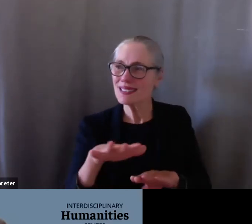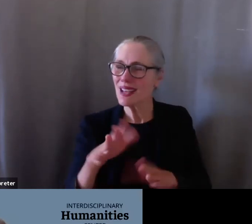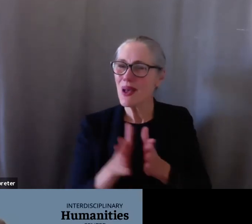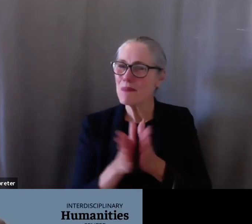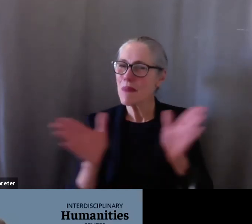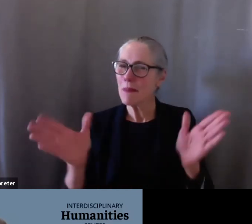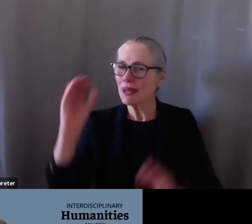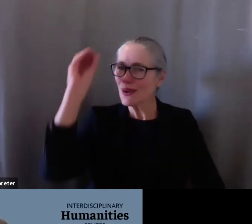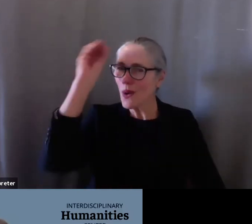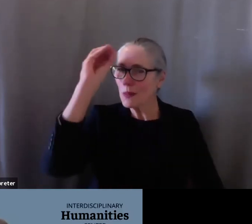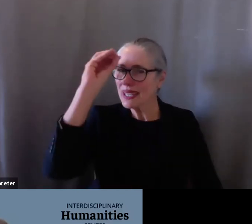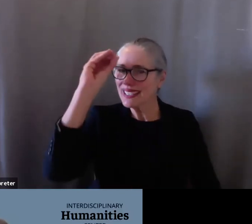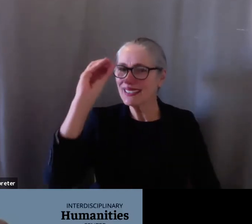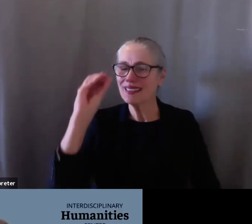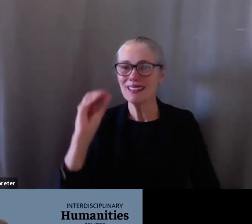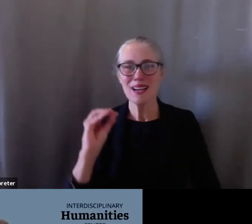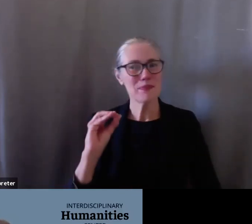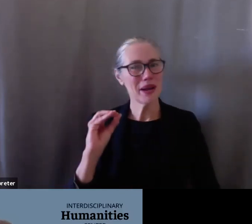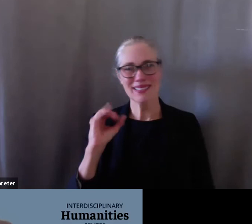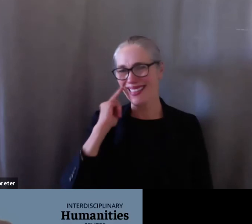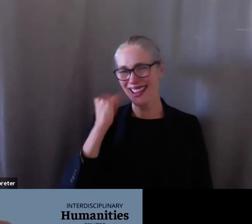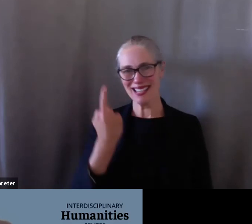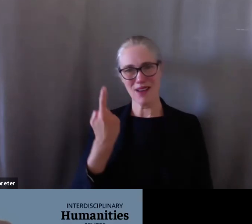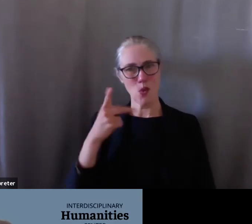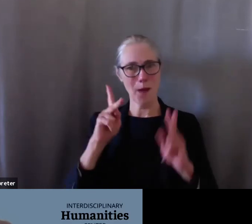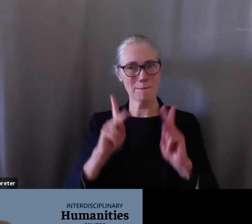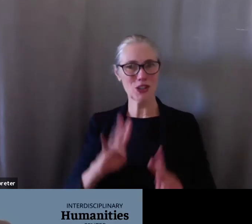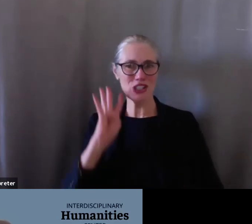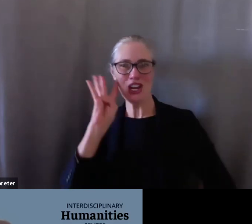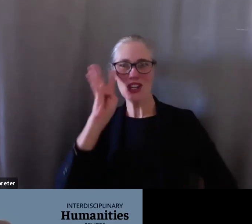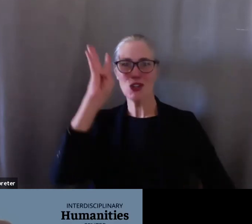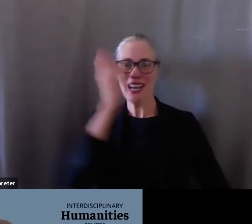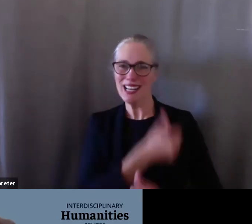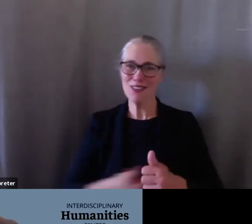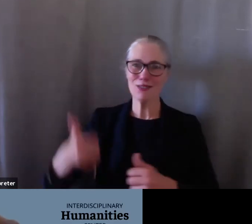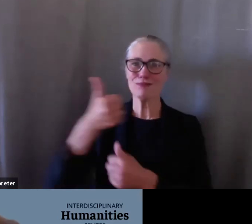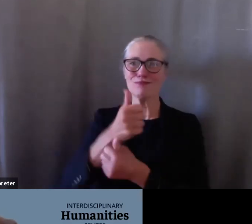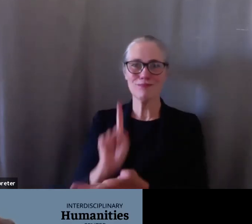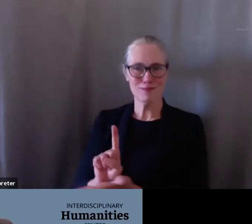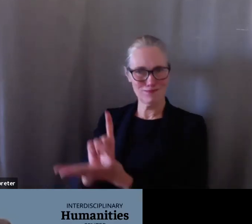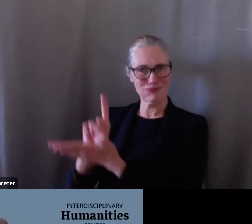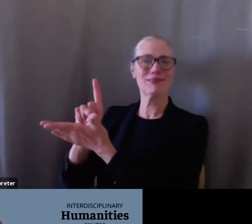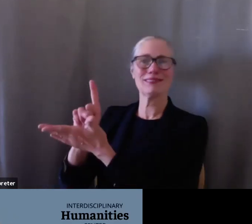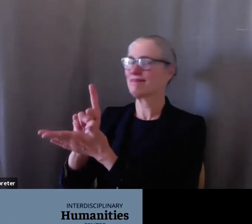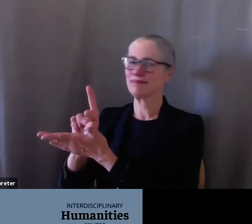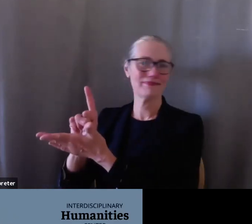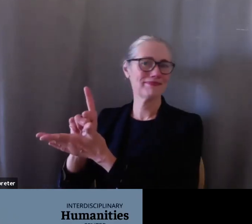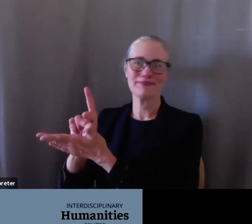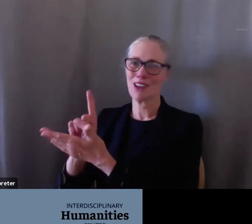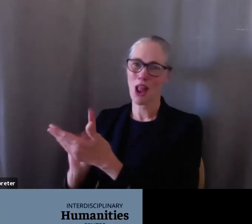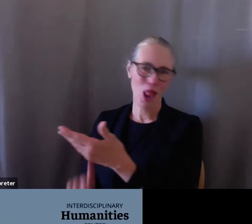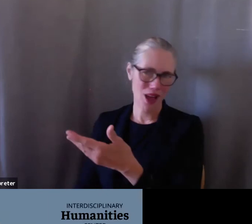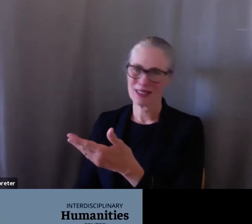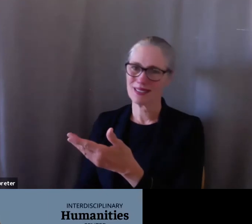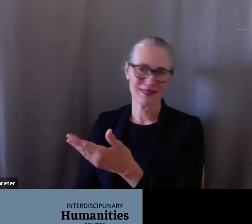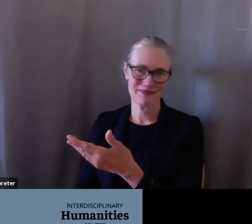1860 and 2020 elections, or between religious beliefs of abolitionists and white supremacists in the antebellum